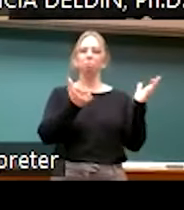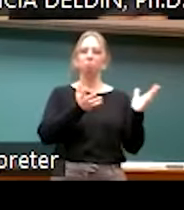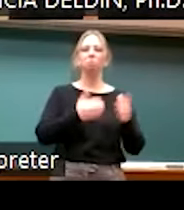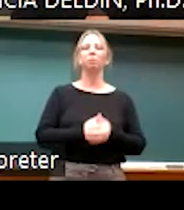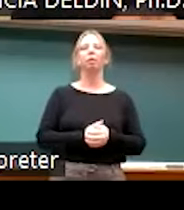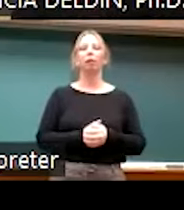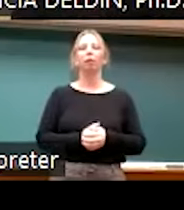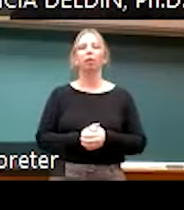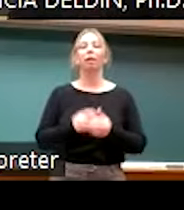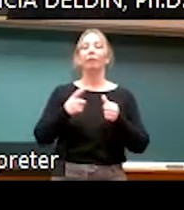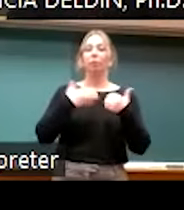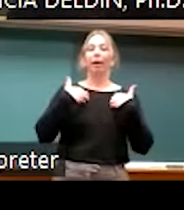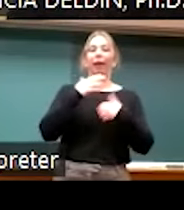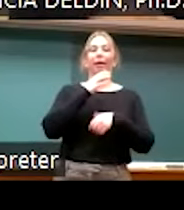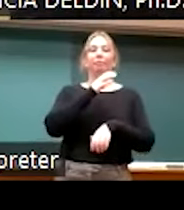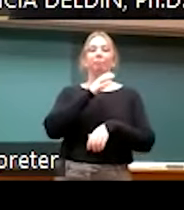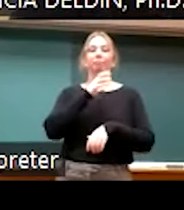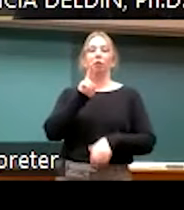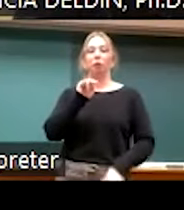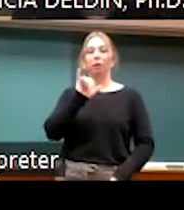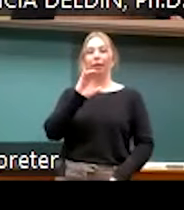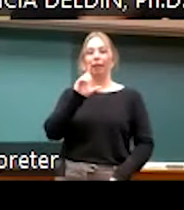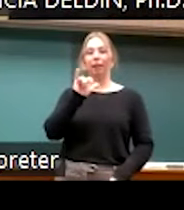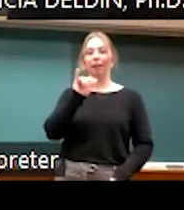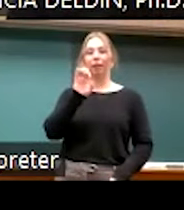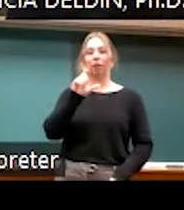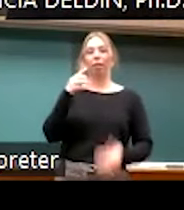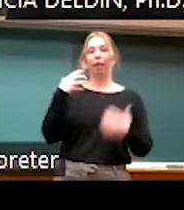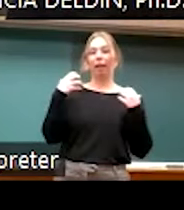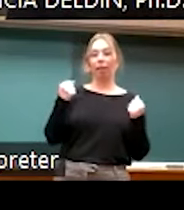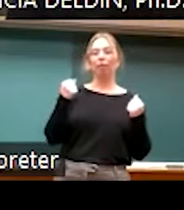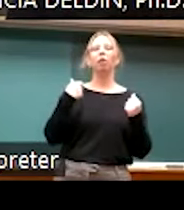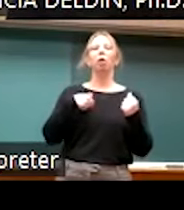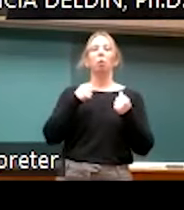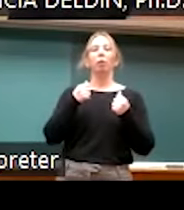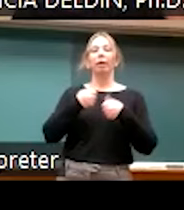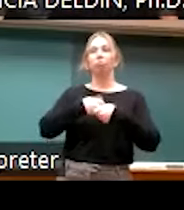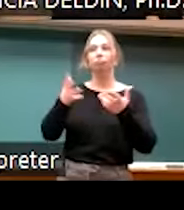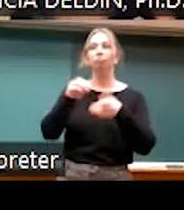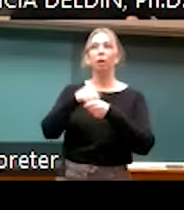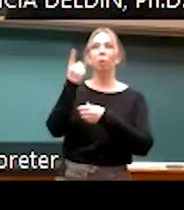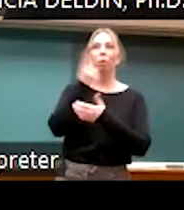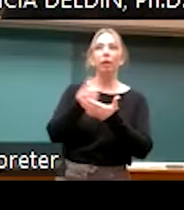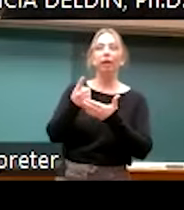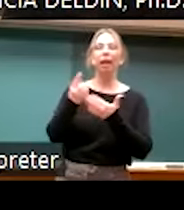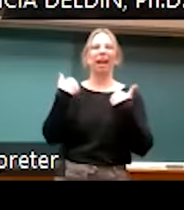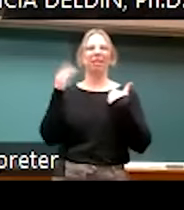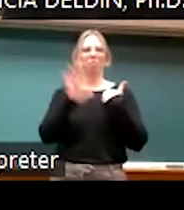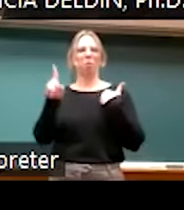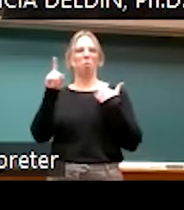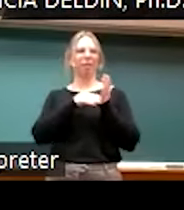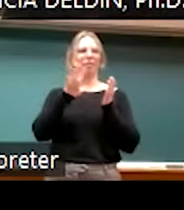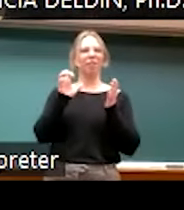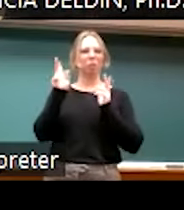this thing called UM Clinical Health, and we put that out within about a week. We had about 1,500 people. I don't know exact numbers, but I think it was like